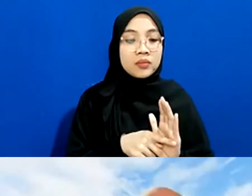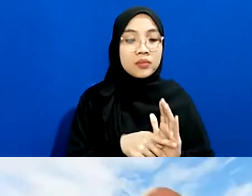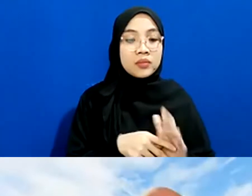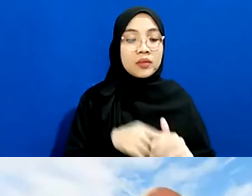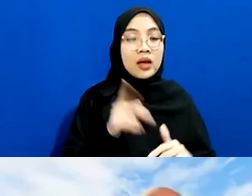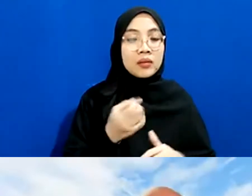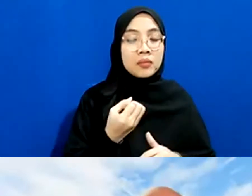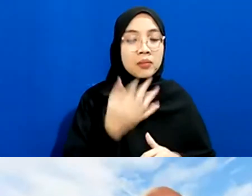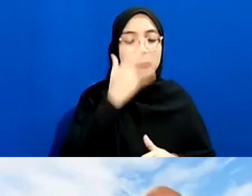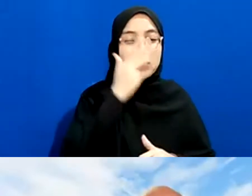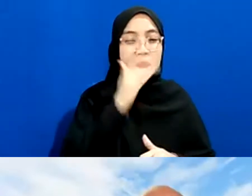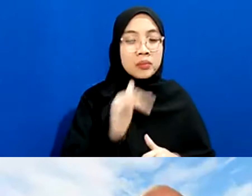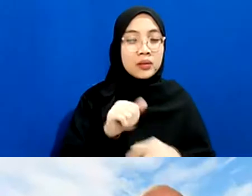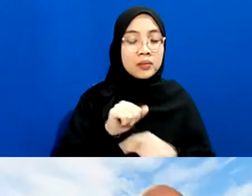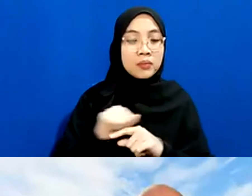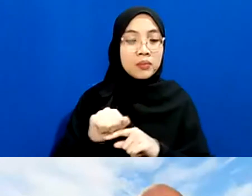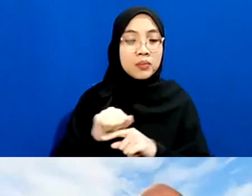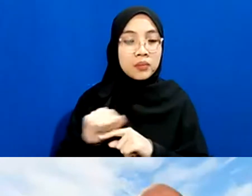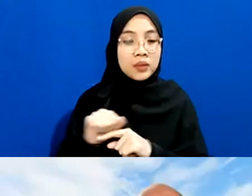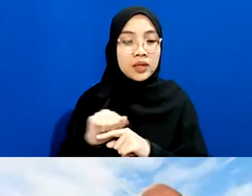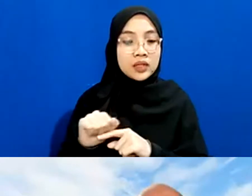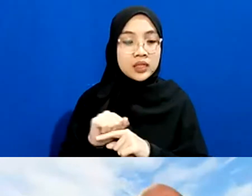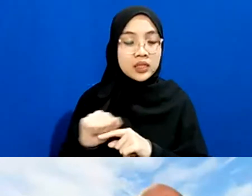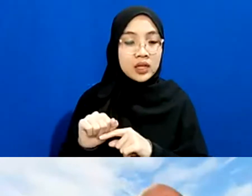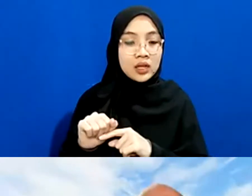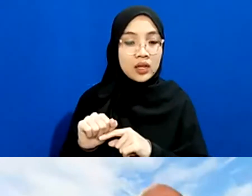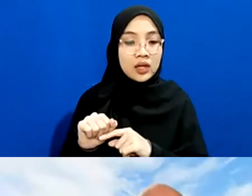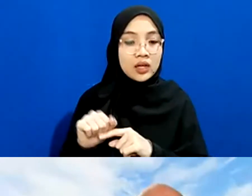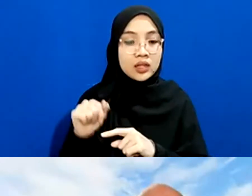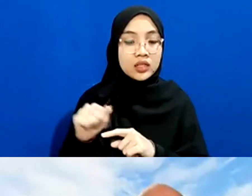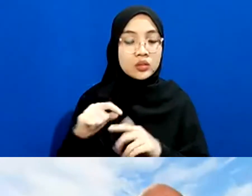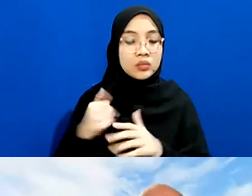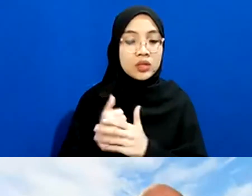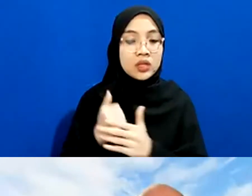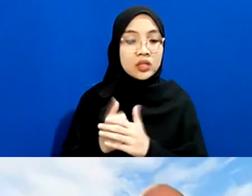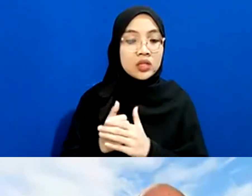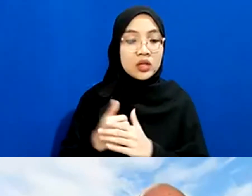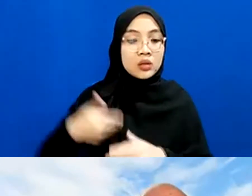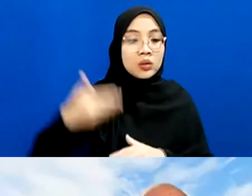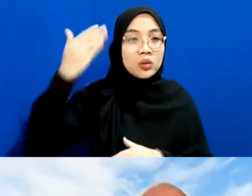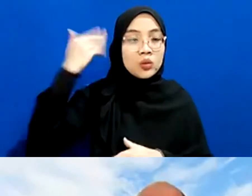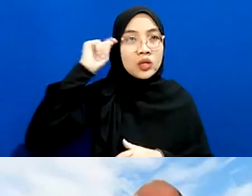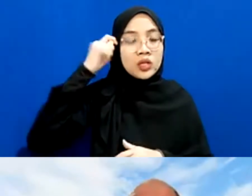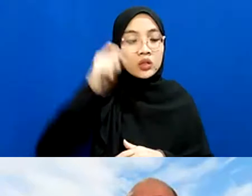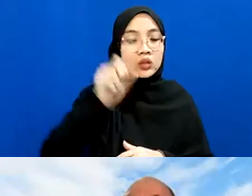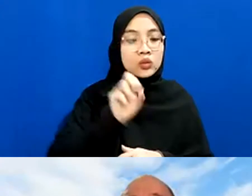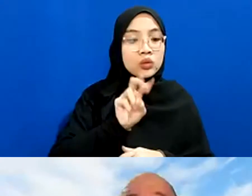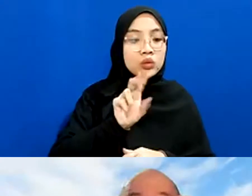course back then, 2017 or 2018, I think, with the Center for Public Mental Health,